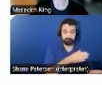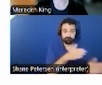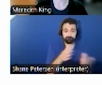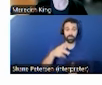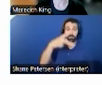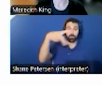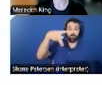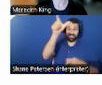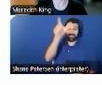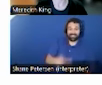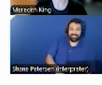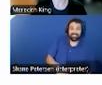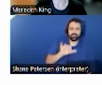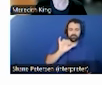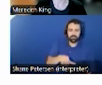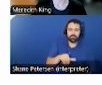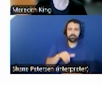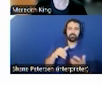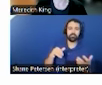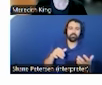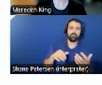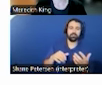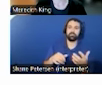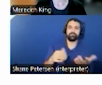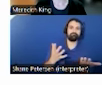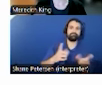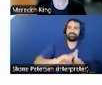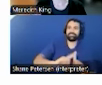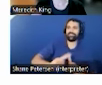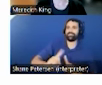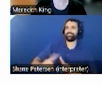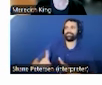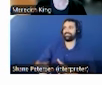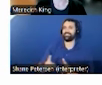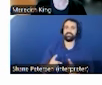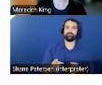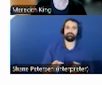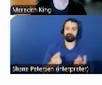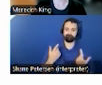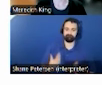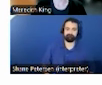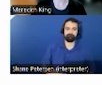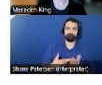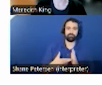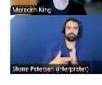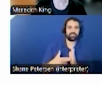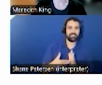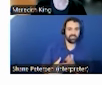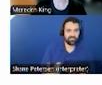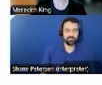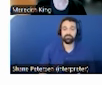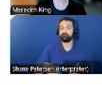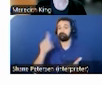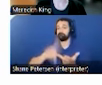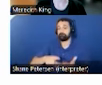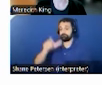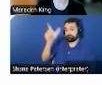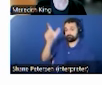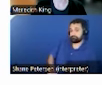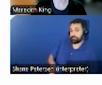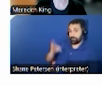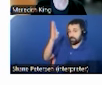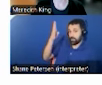says design multiple means of representation. And the column on the right that is blue says design multiple means of